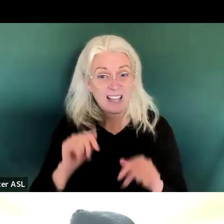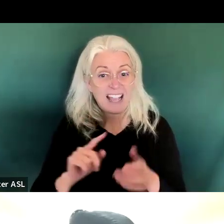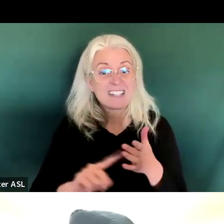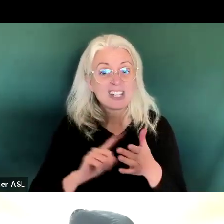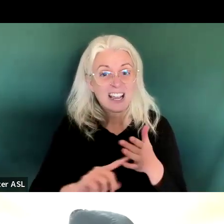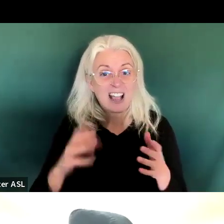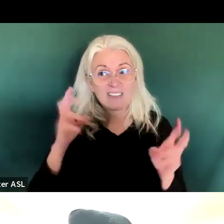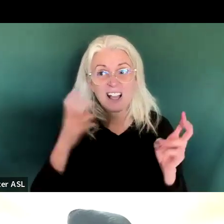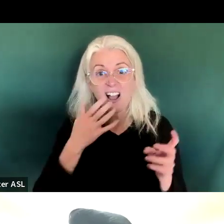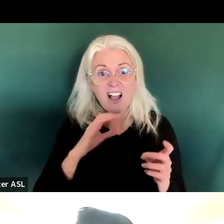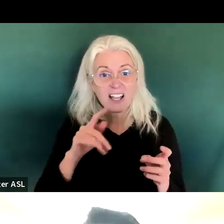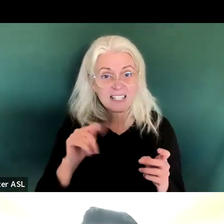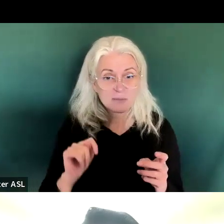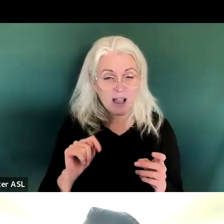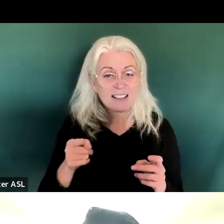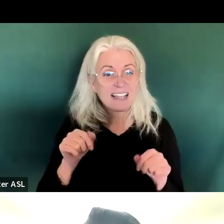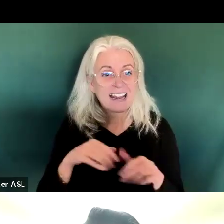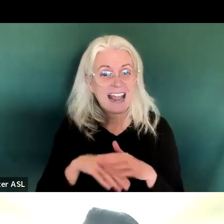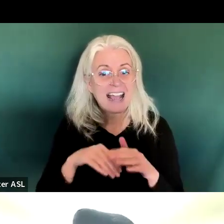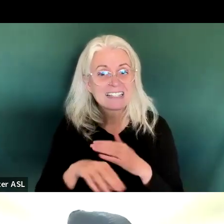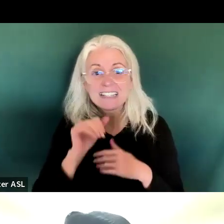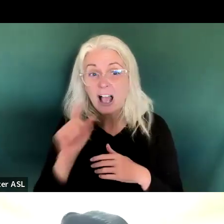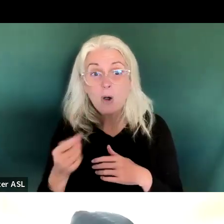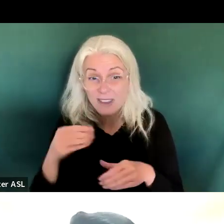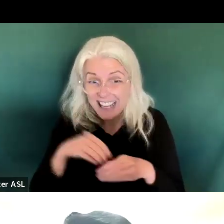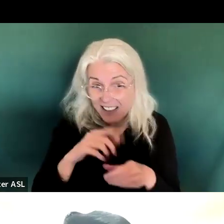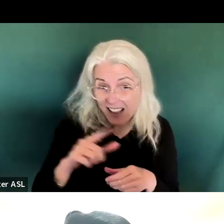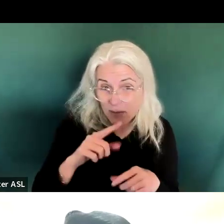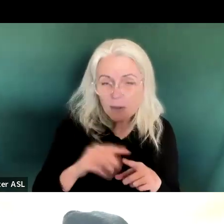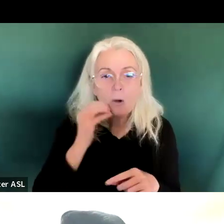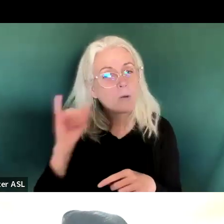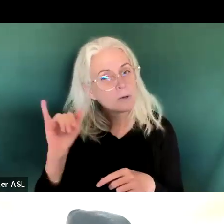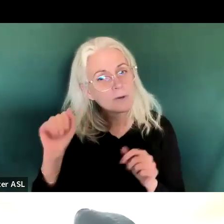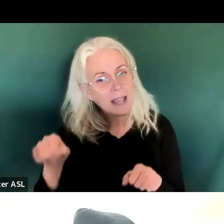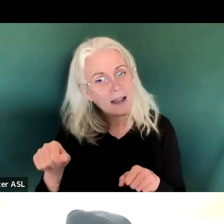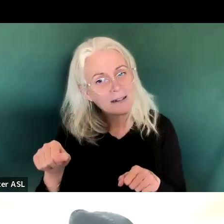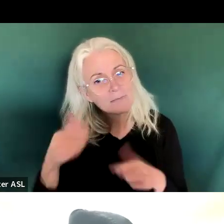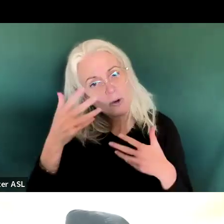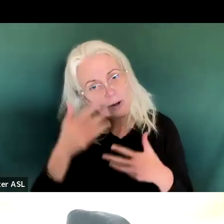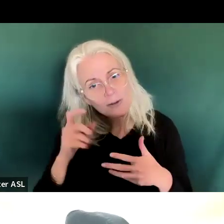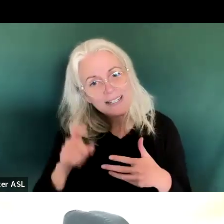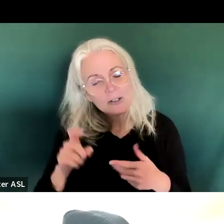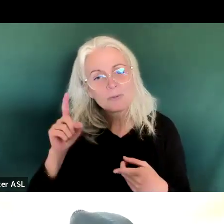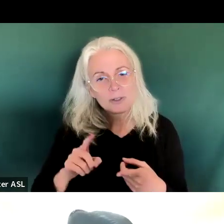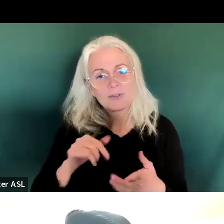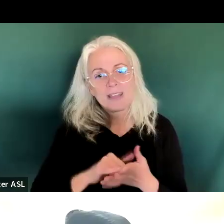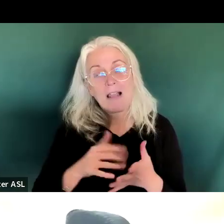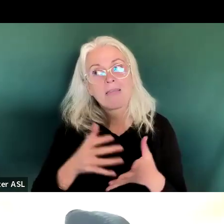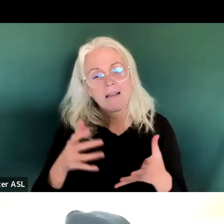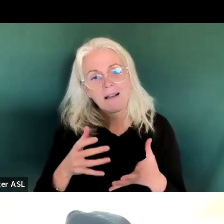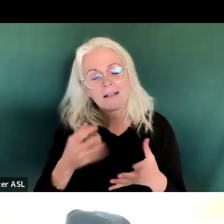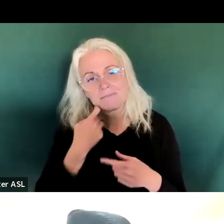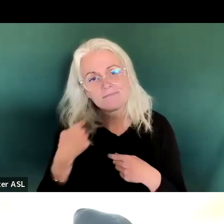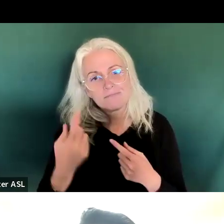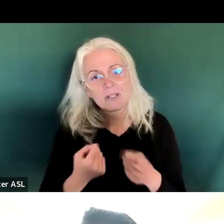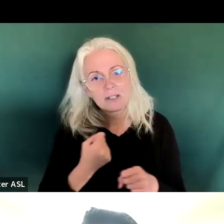Wi-Fi hotspots so that they have access not only in our libraries but at home as well. Unfortunately, we've had to scale that back quite a bit in the